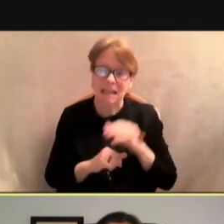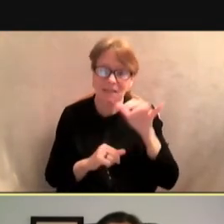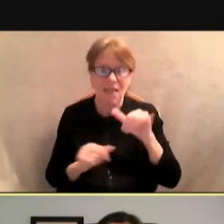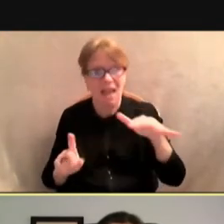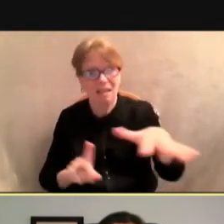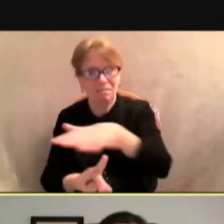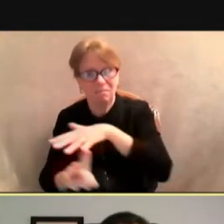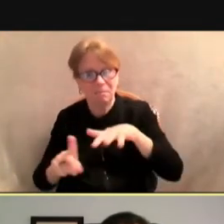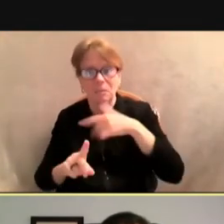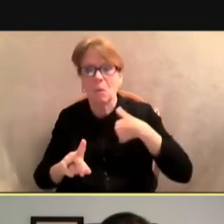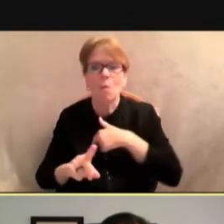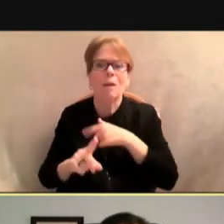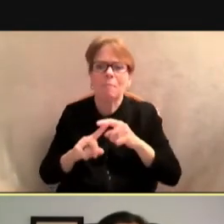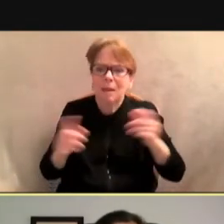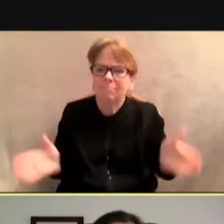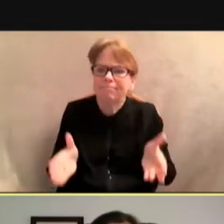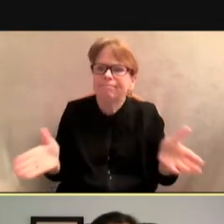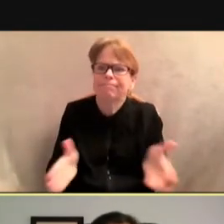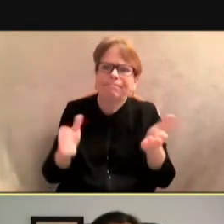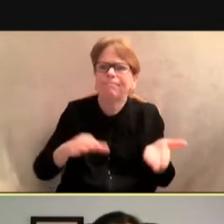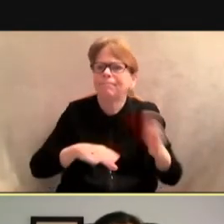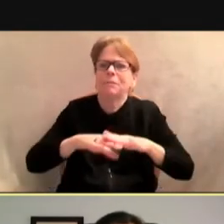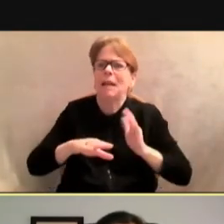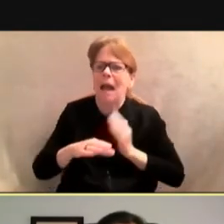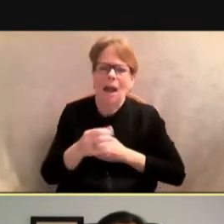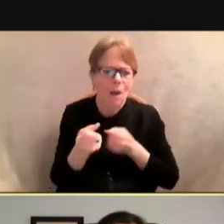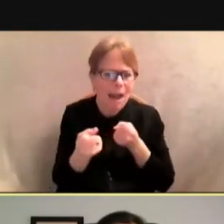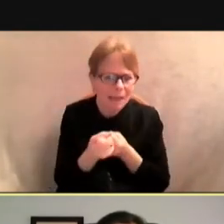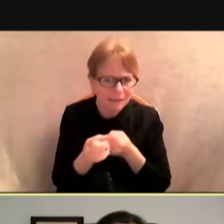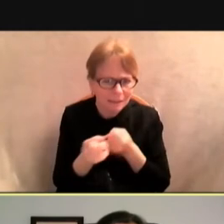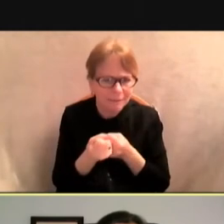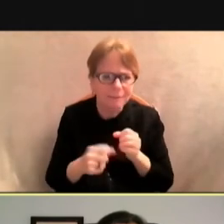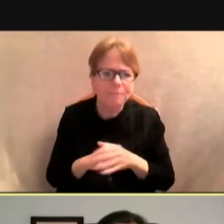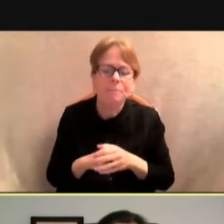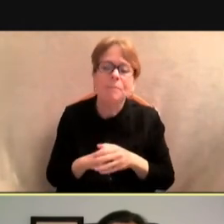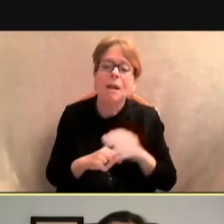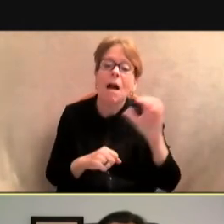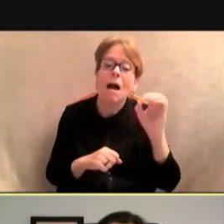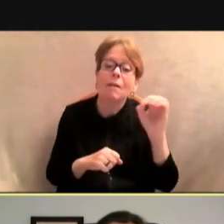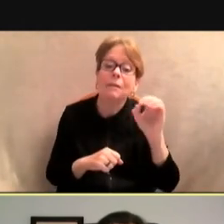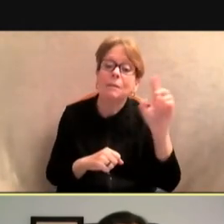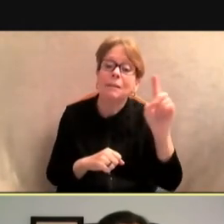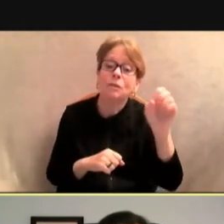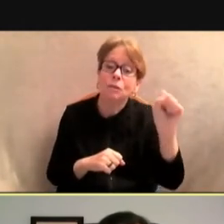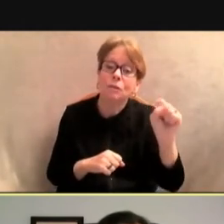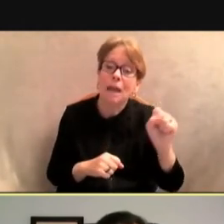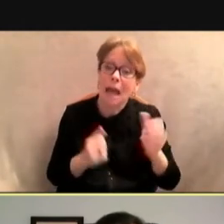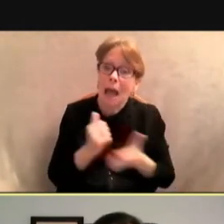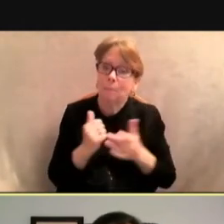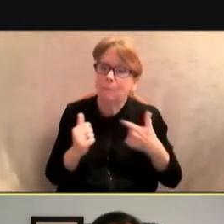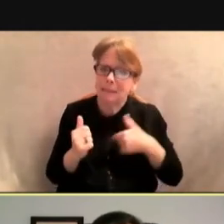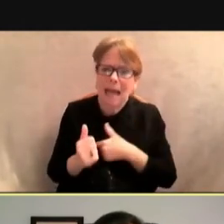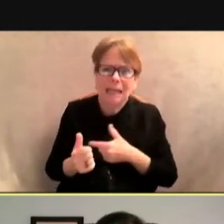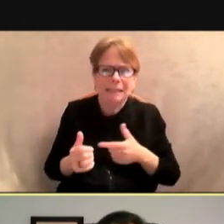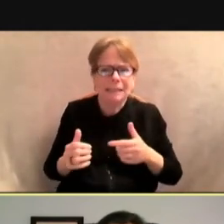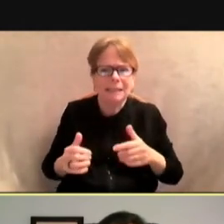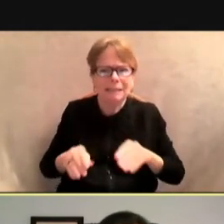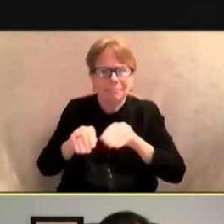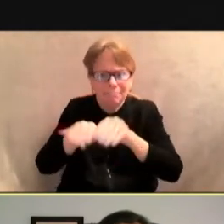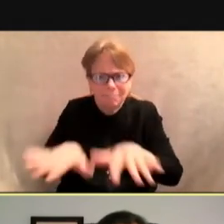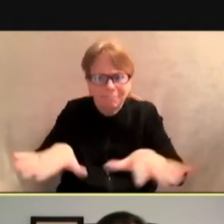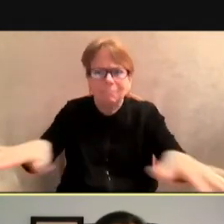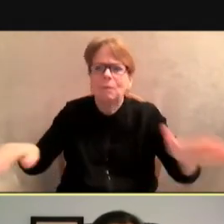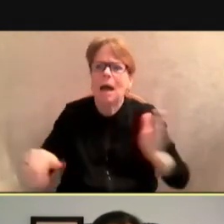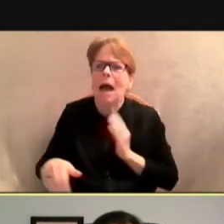to grow our advocacy efforts. The support of the Office of Disability Services elevates our work, and Tim's presence and advising for